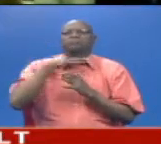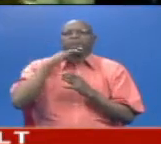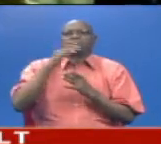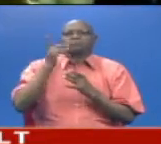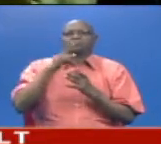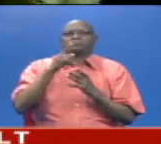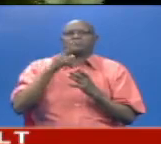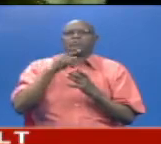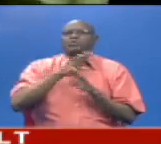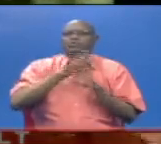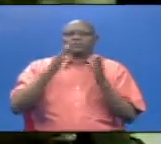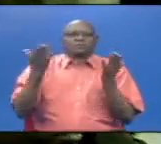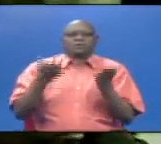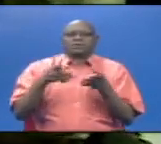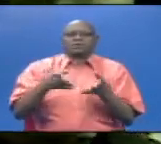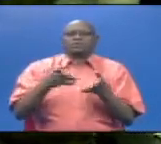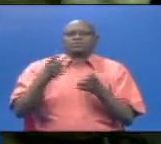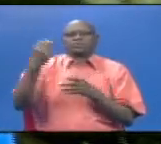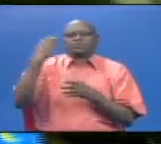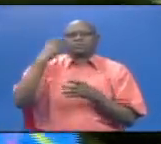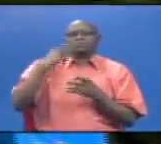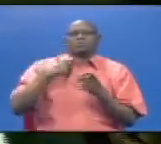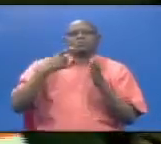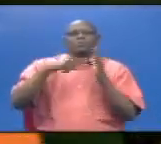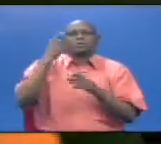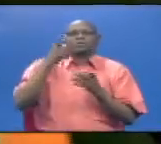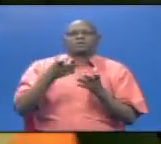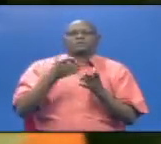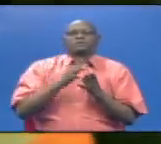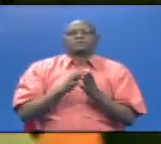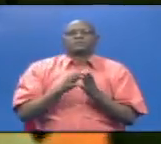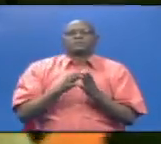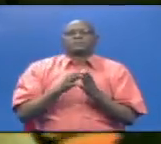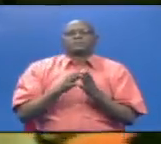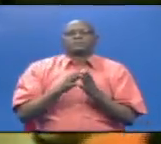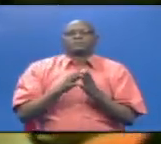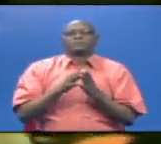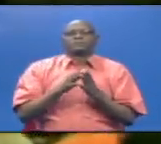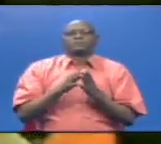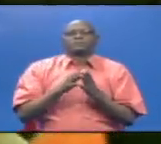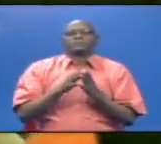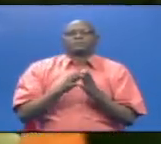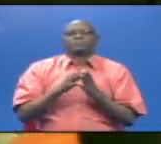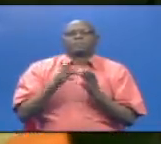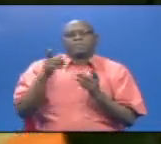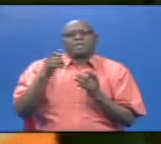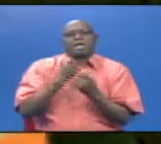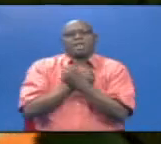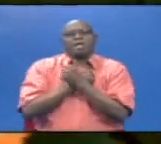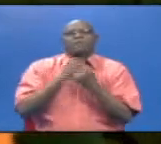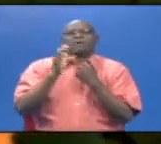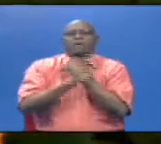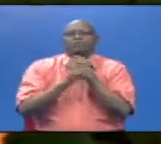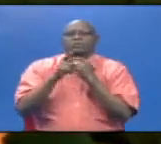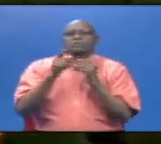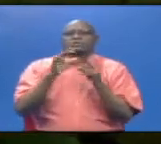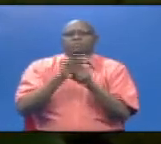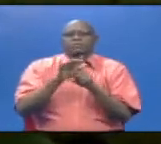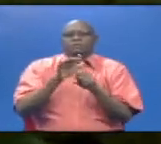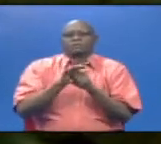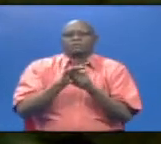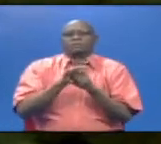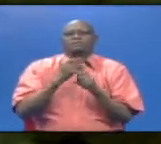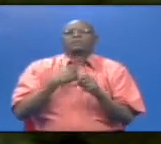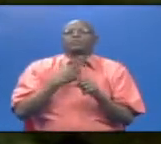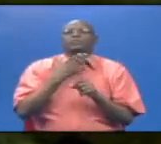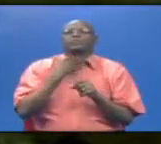not here to see me win this. And because he loved this country so much, I want to